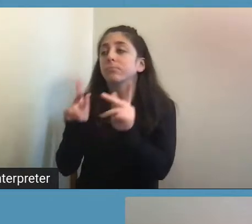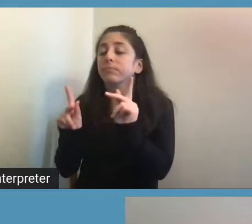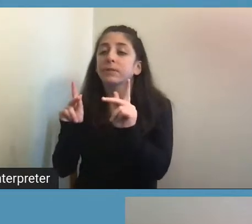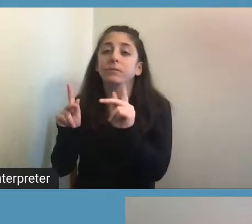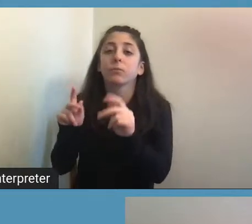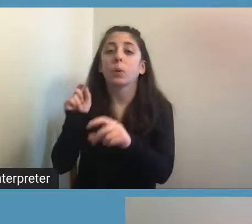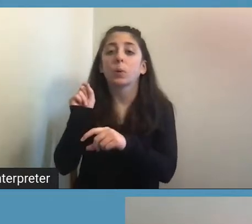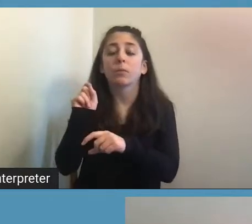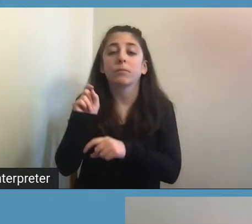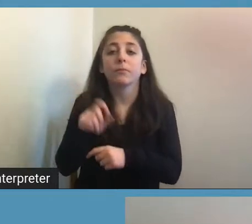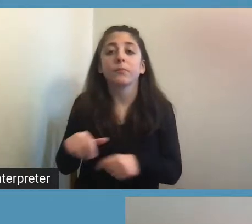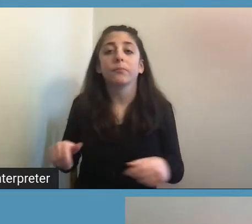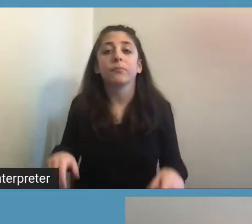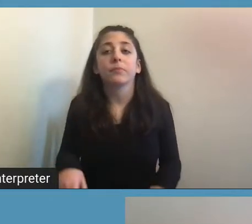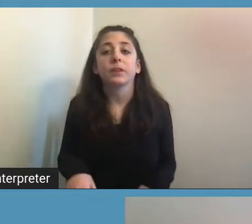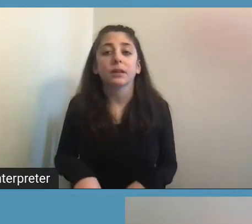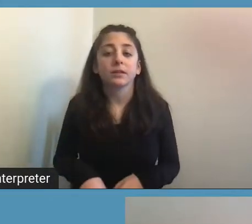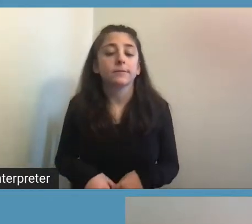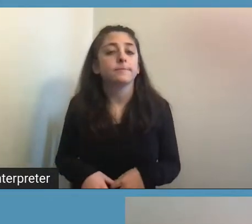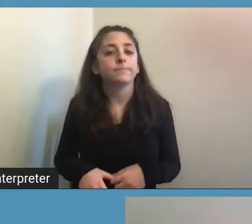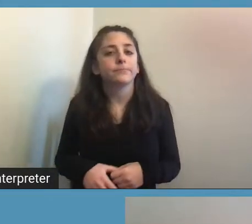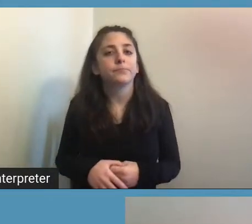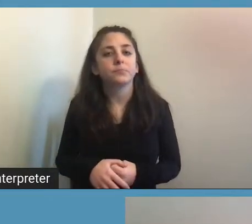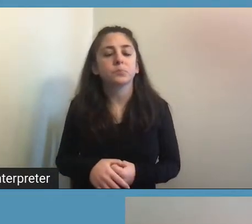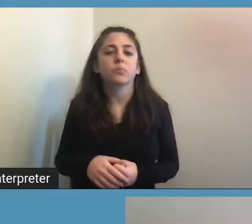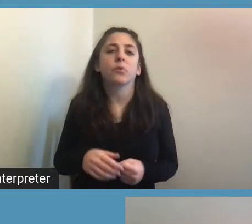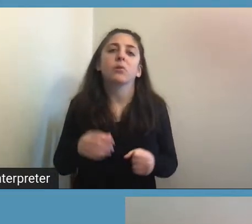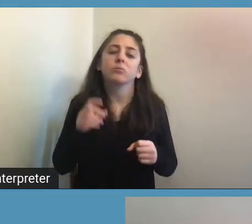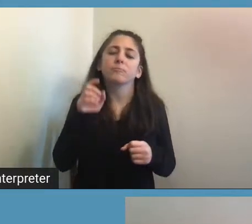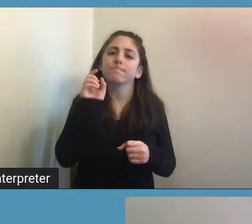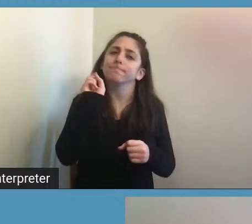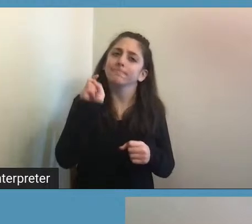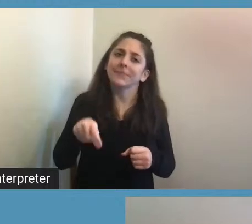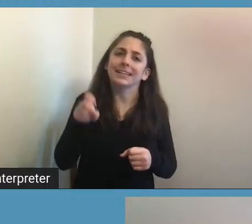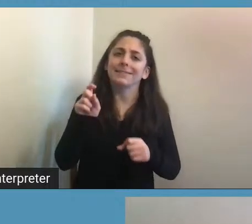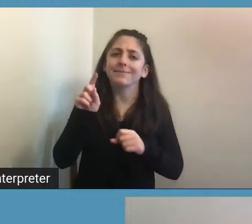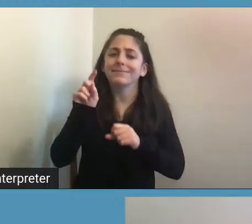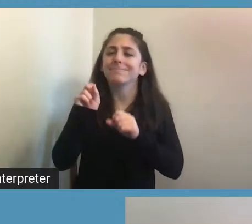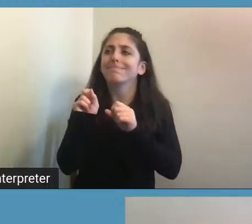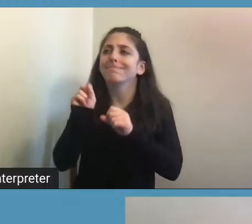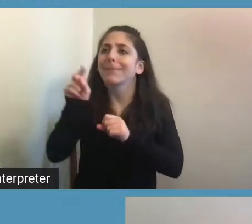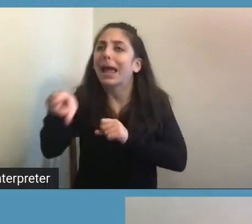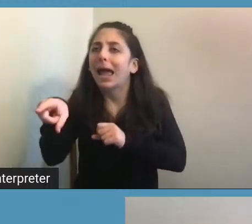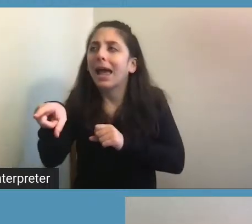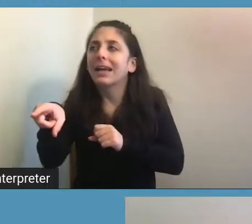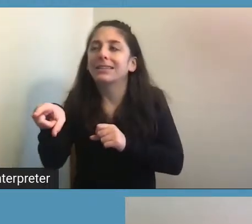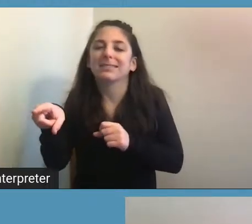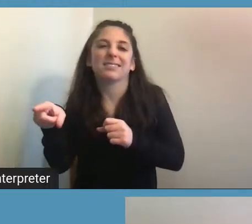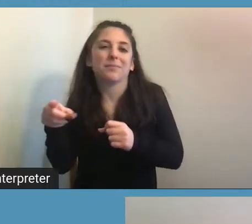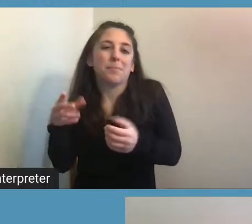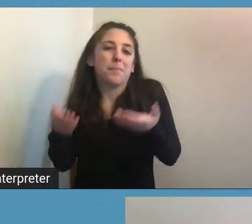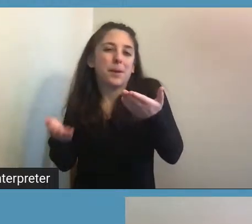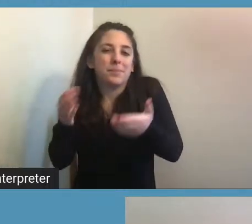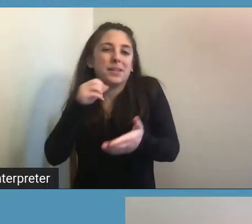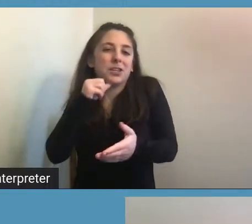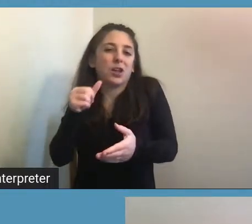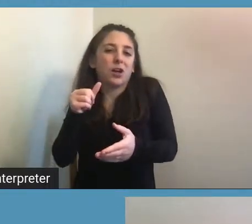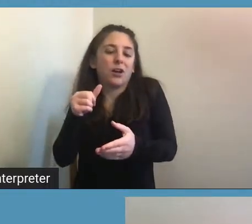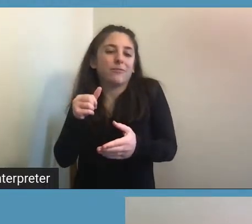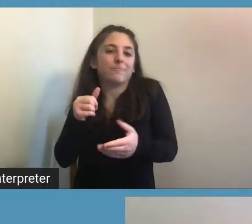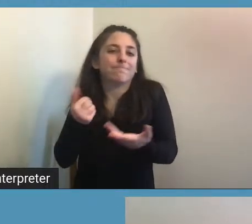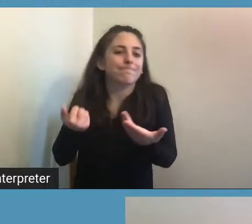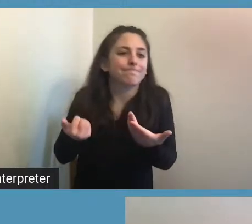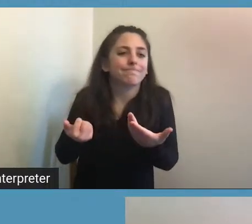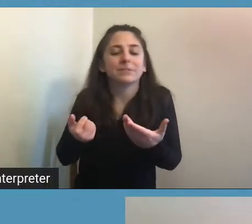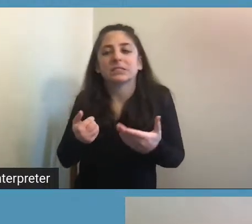not just, well, I mean, obviously we have to do the ask, right? And that's kind of the most uncomfortable part, is asking for the support,